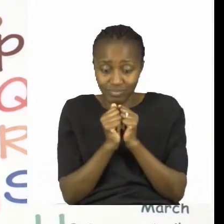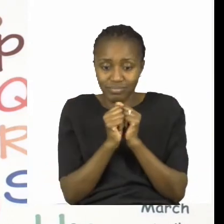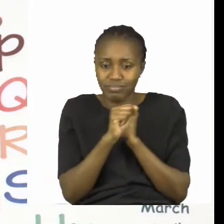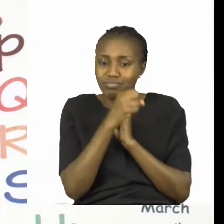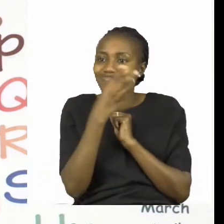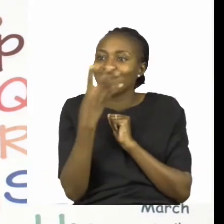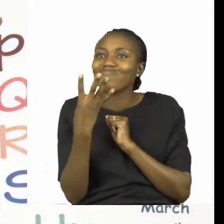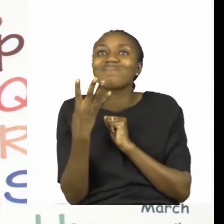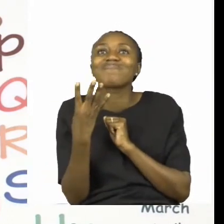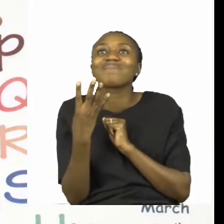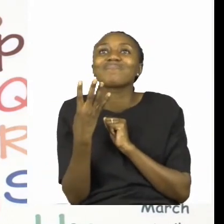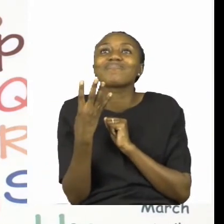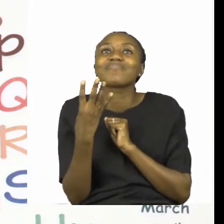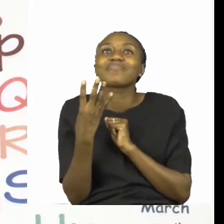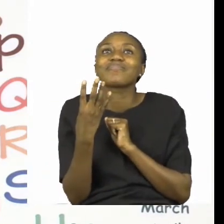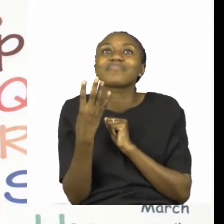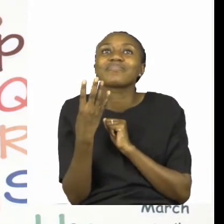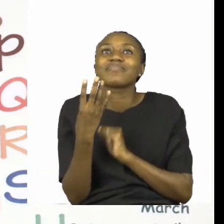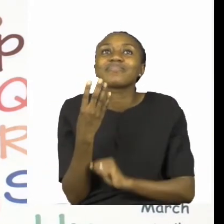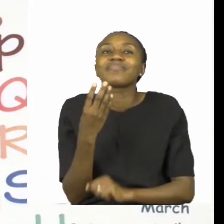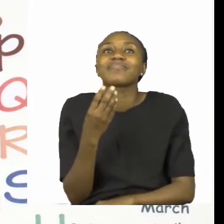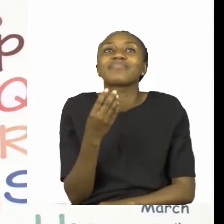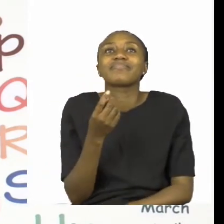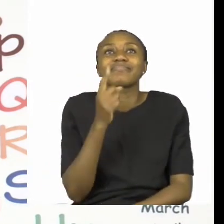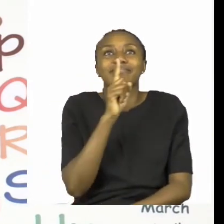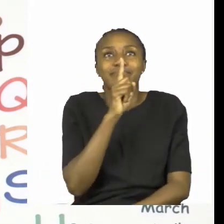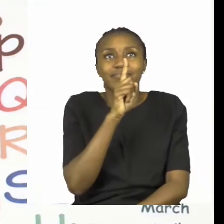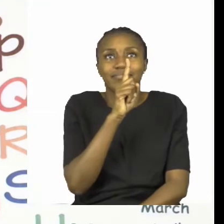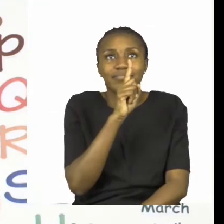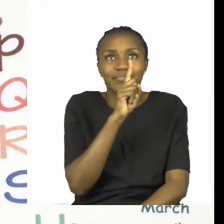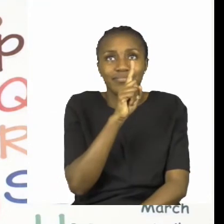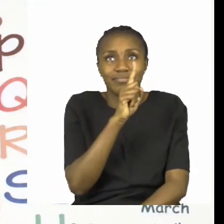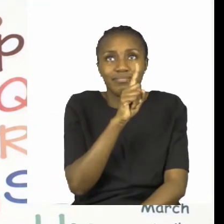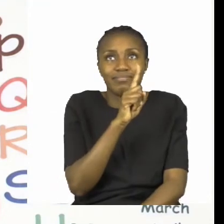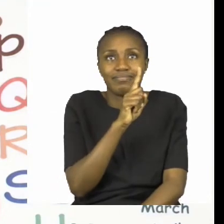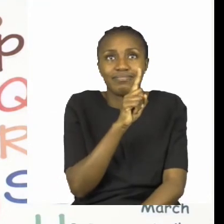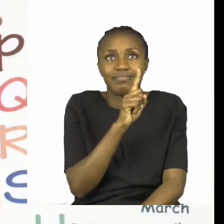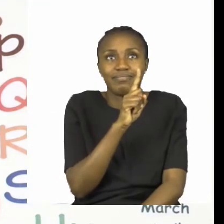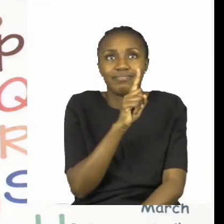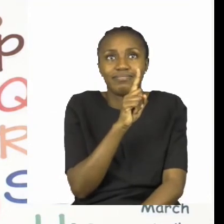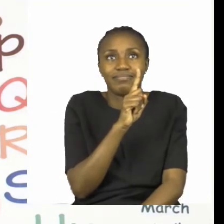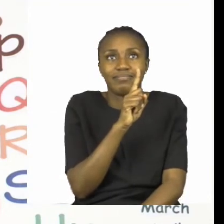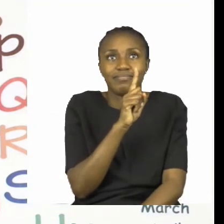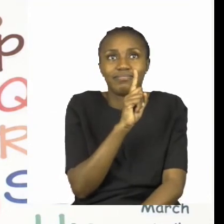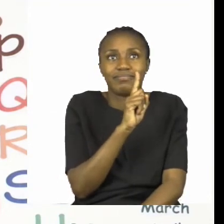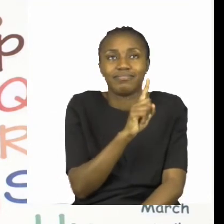time to count them all together. So we can count our chicks from the top with the